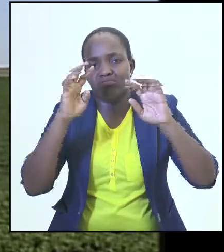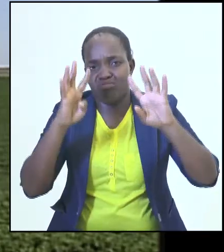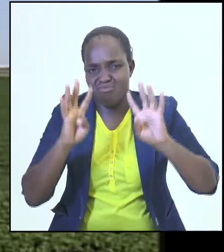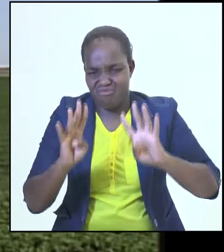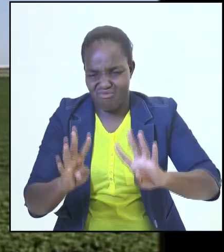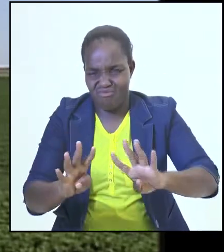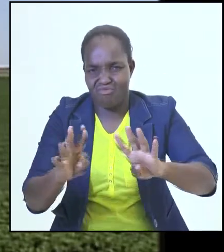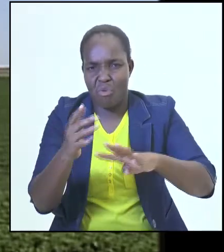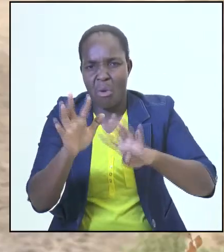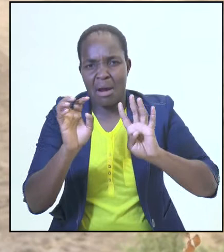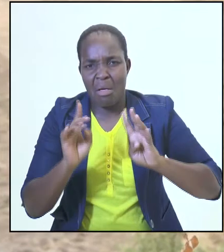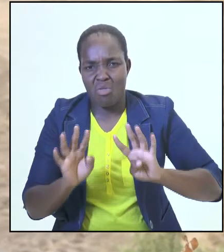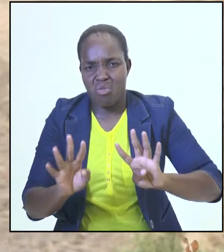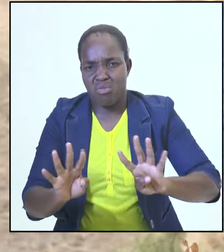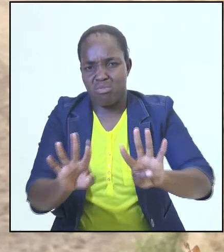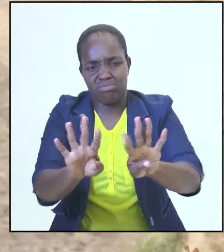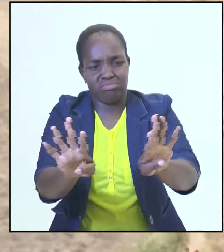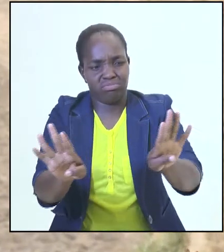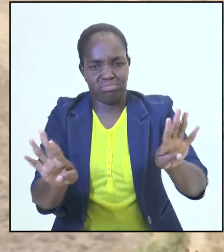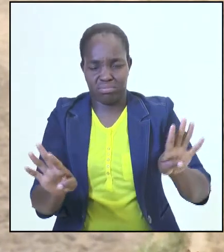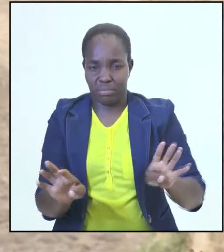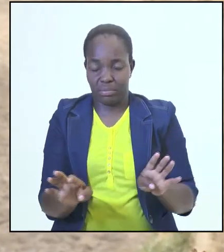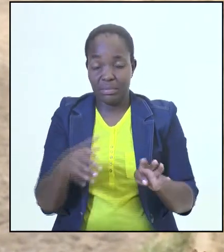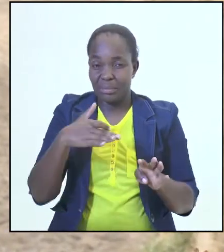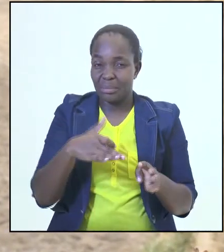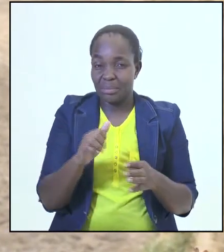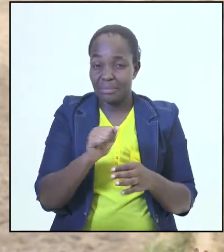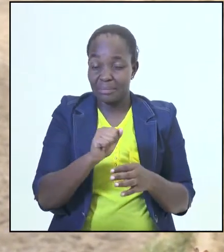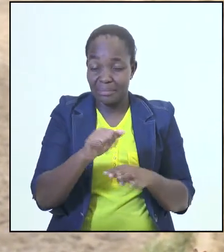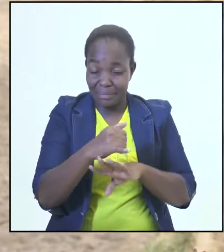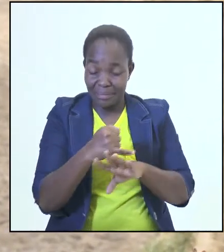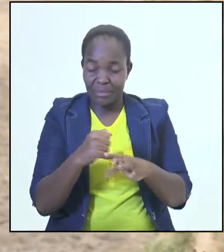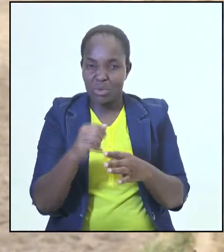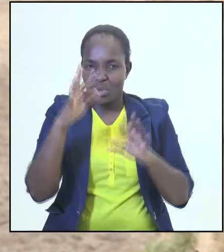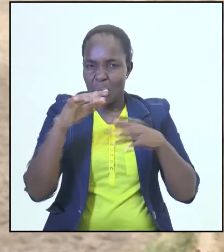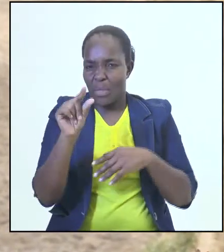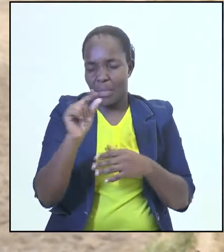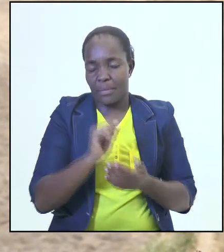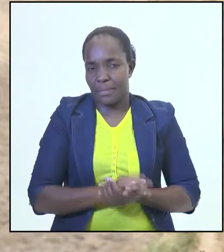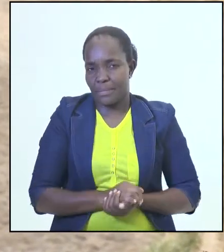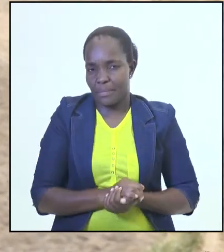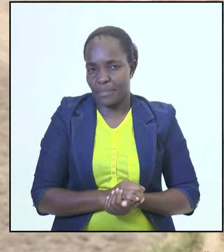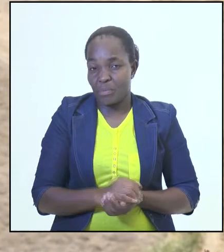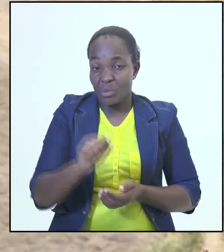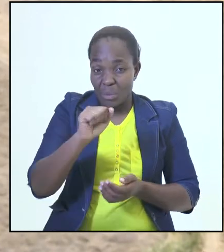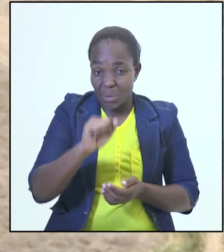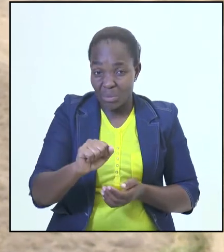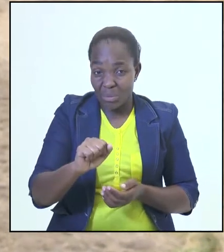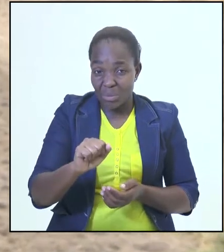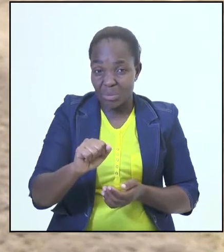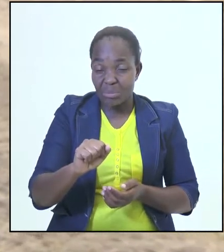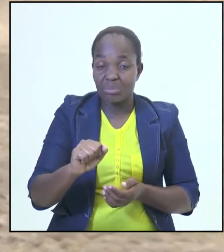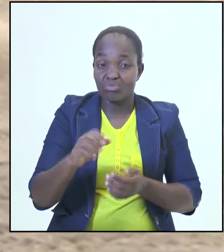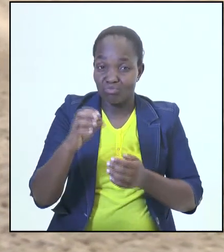in Namibia that receive little rainfall, but because these areas can be irrigated, those lands can still yield